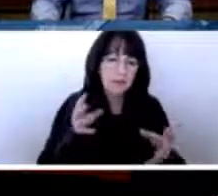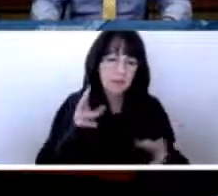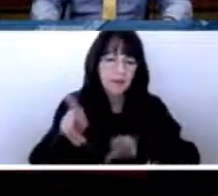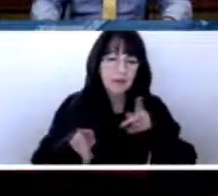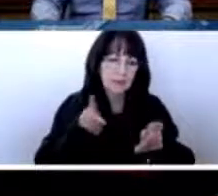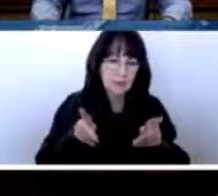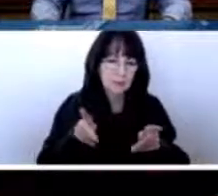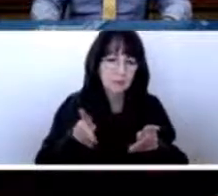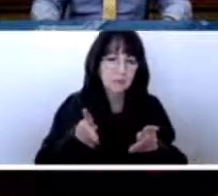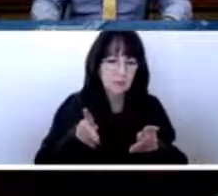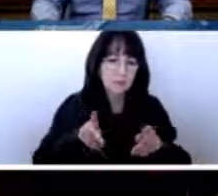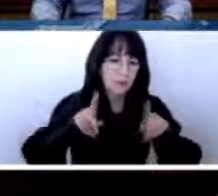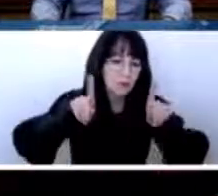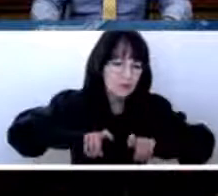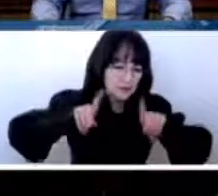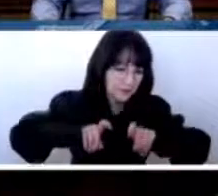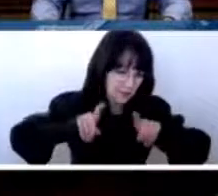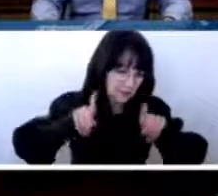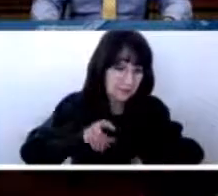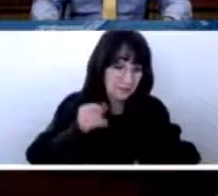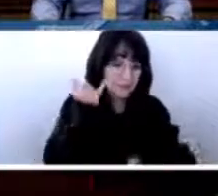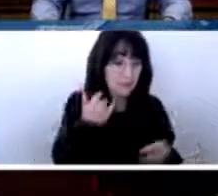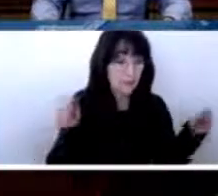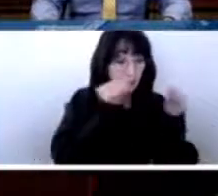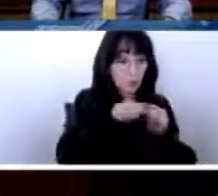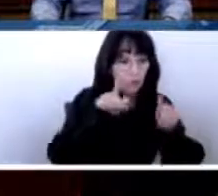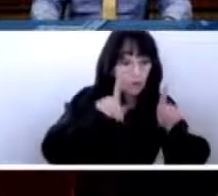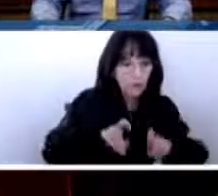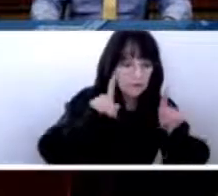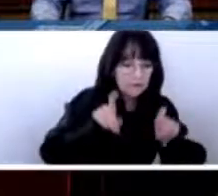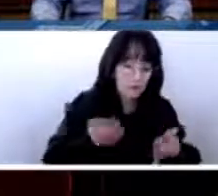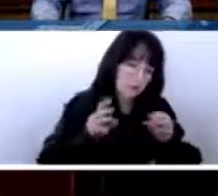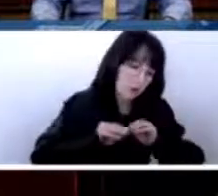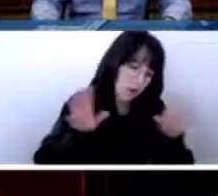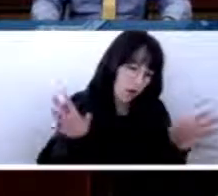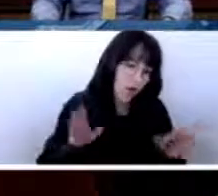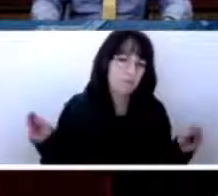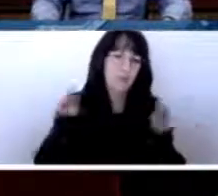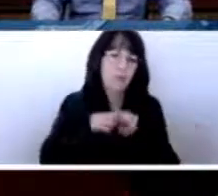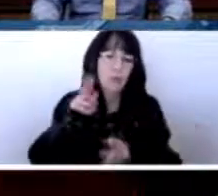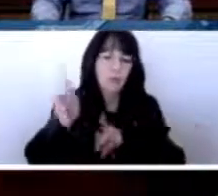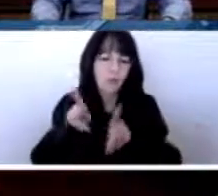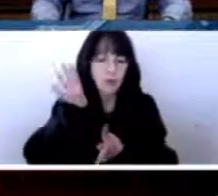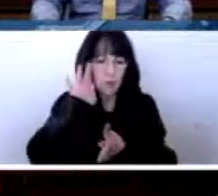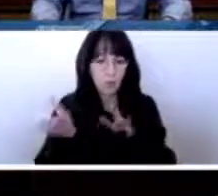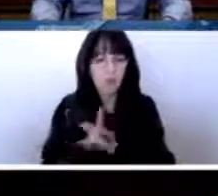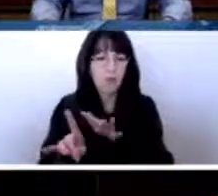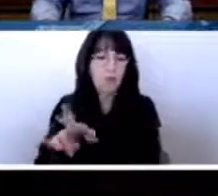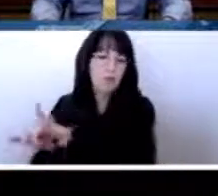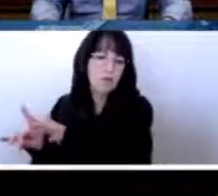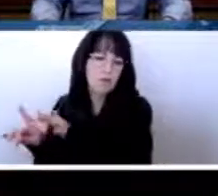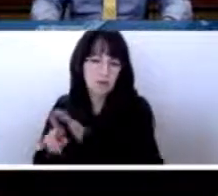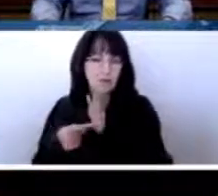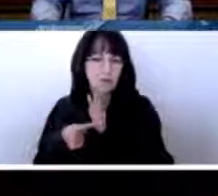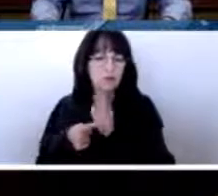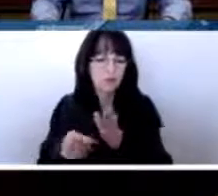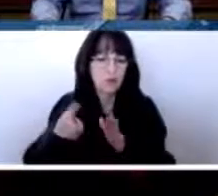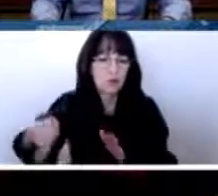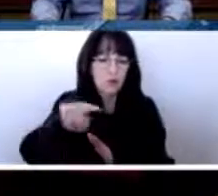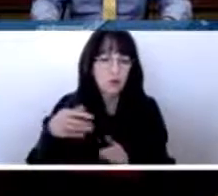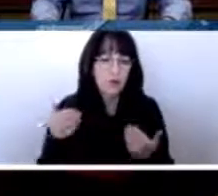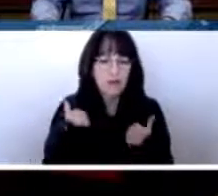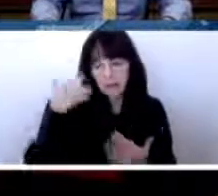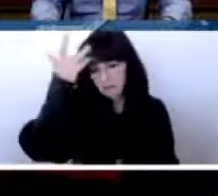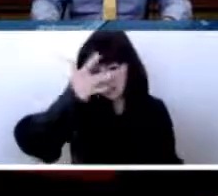weeks ago and over the last several months, but also a function of the positivity rates in the tests that are being